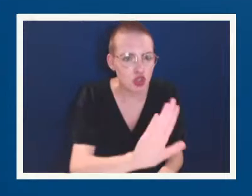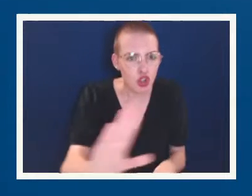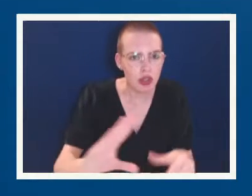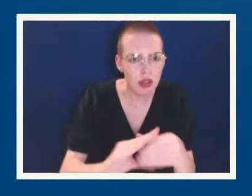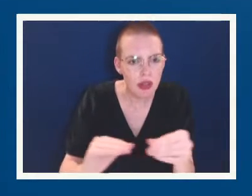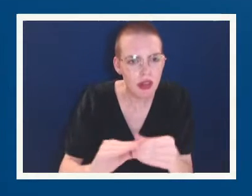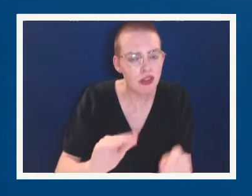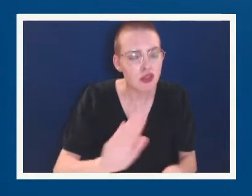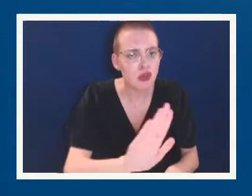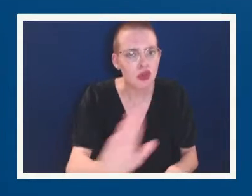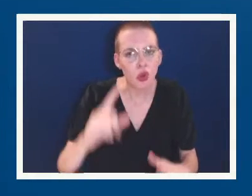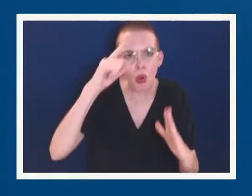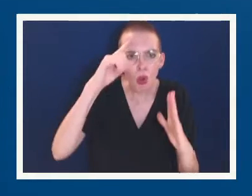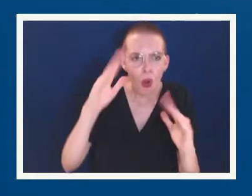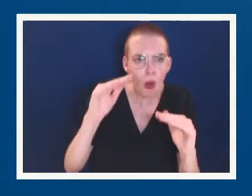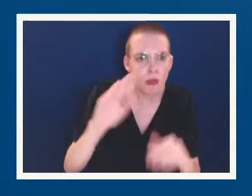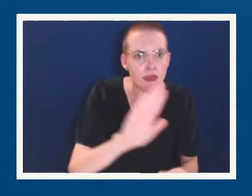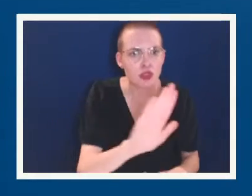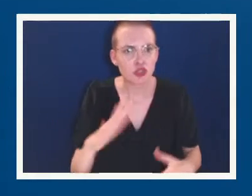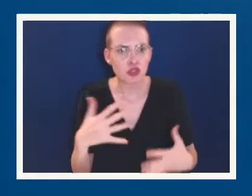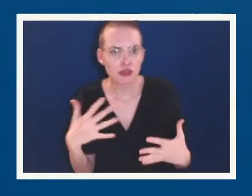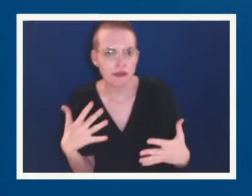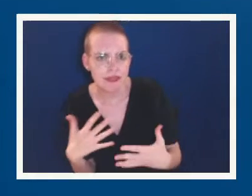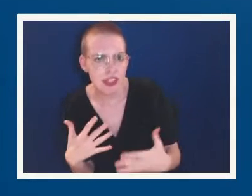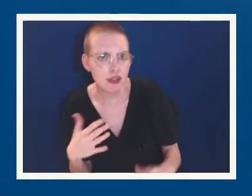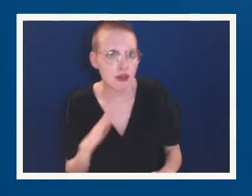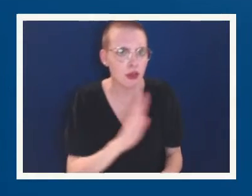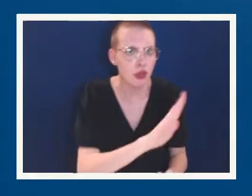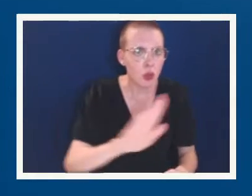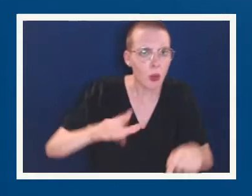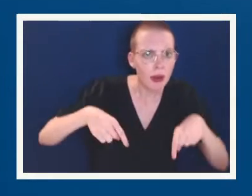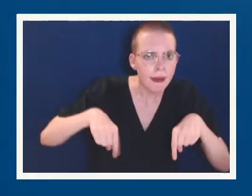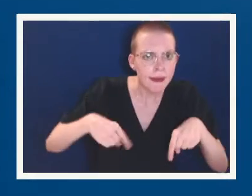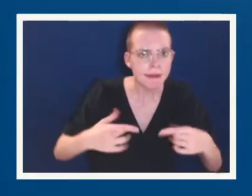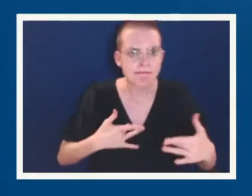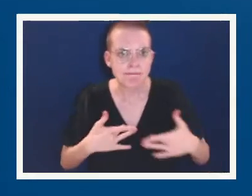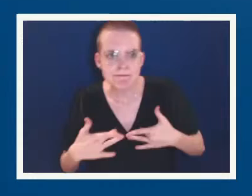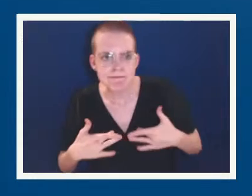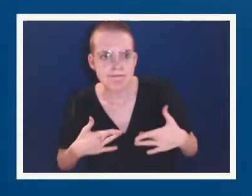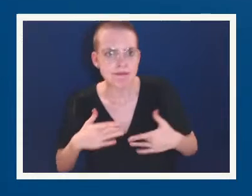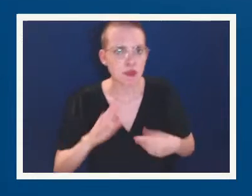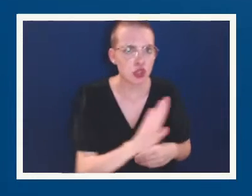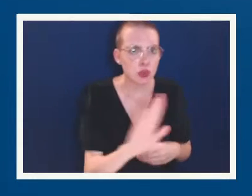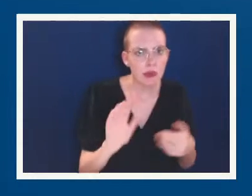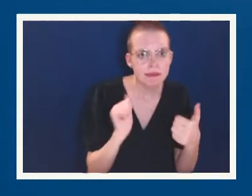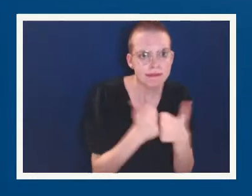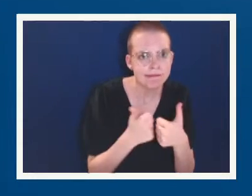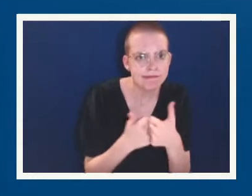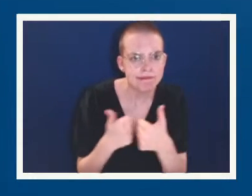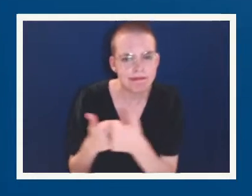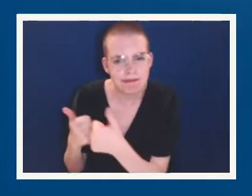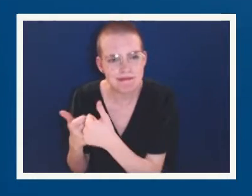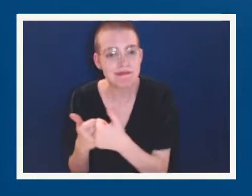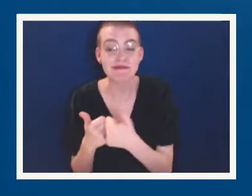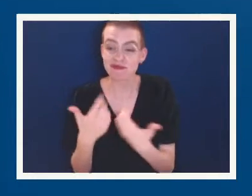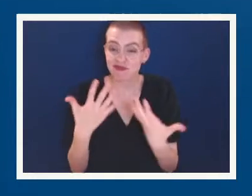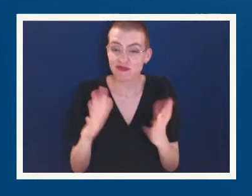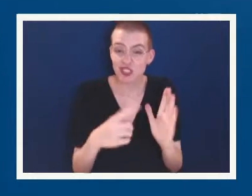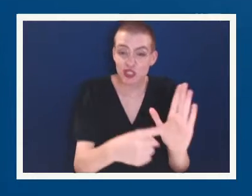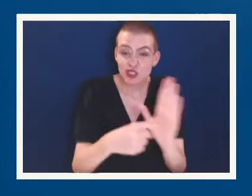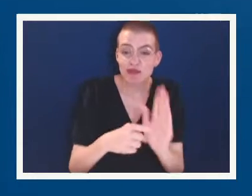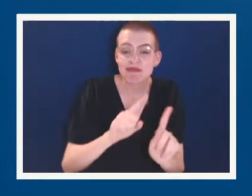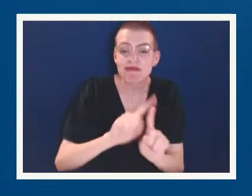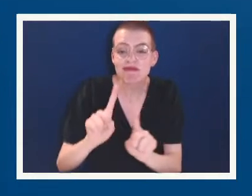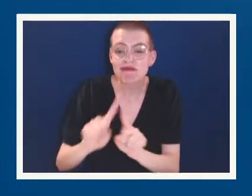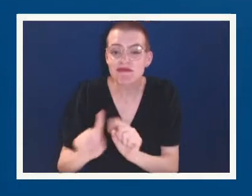their fears, their worries and their challenges, showing me pictures of their kids and telling